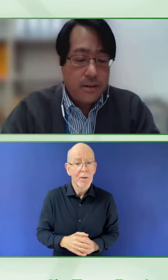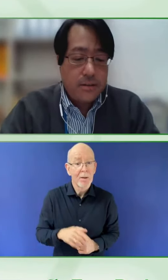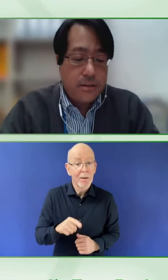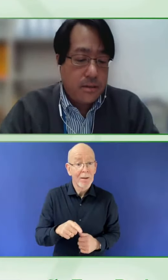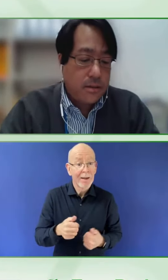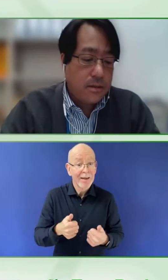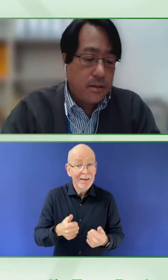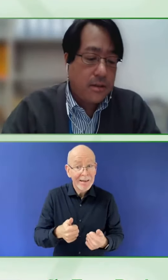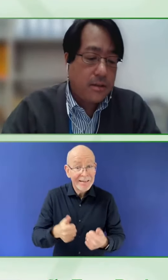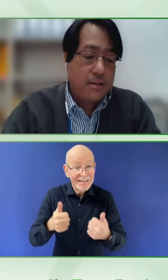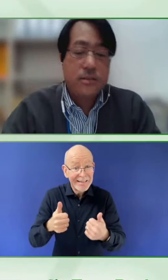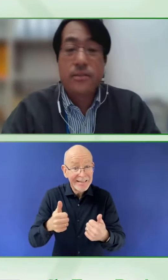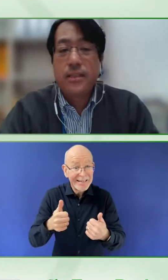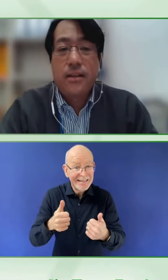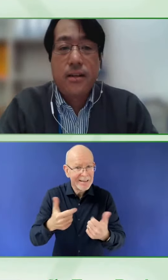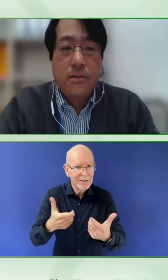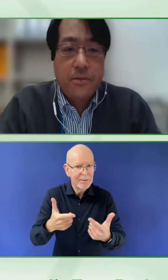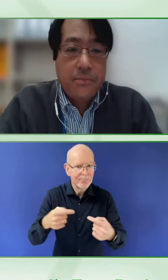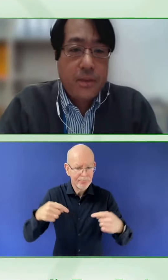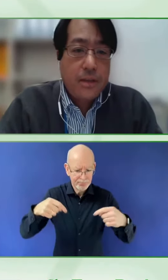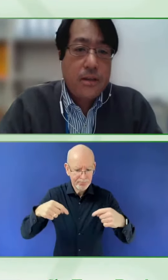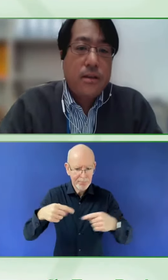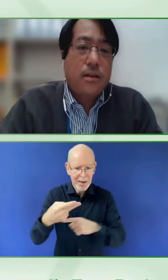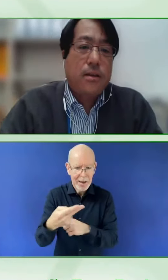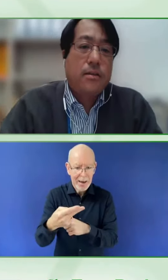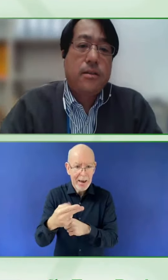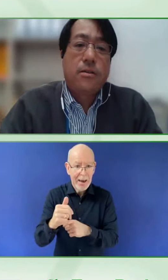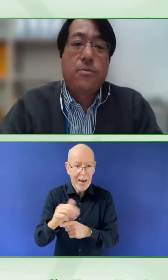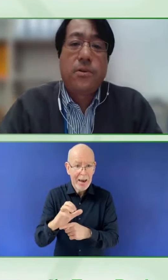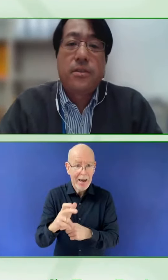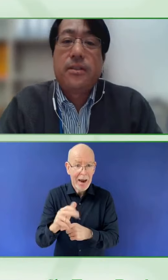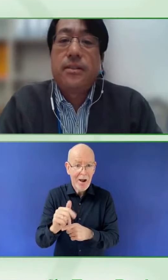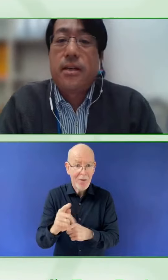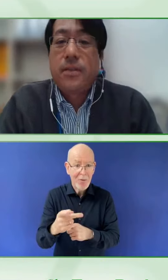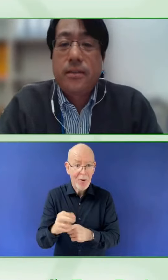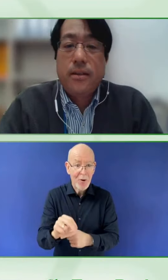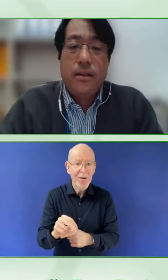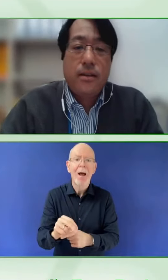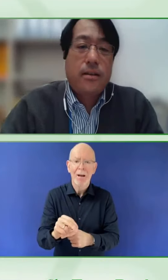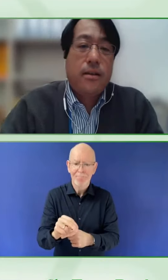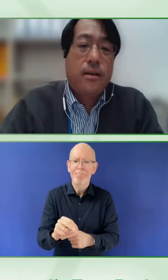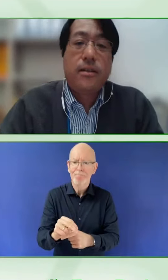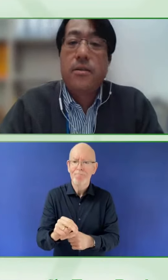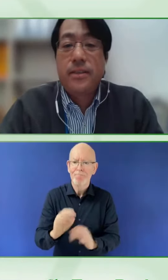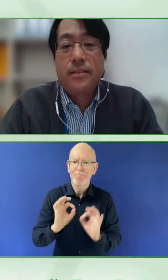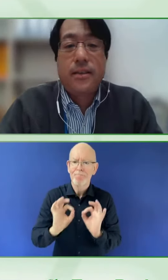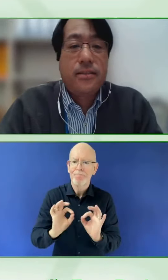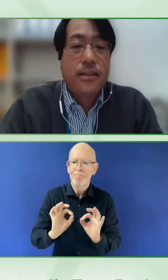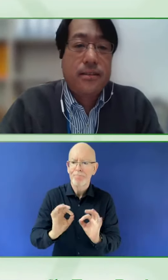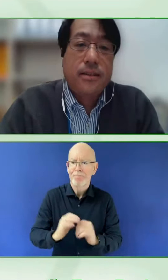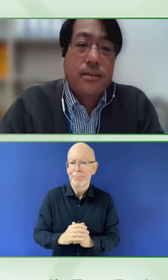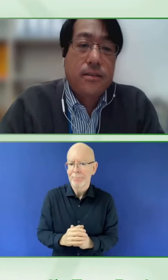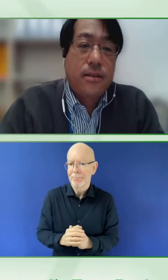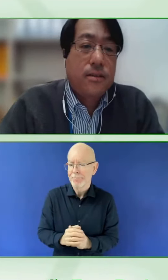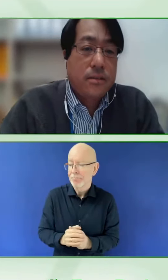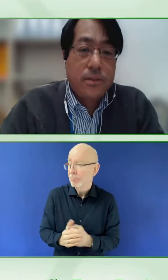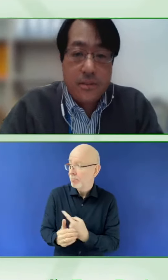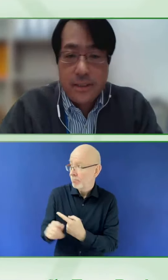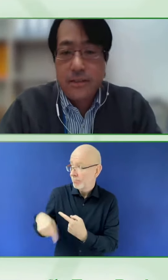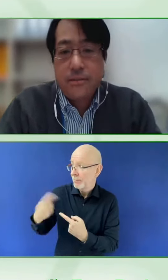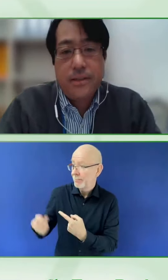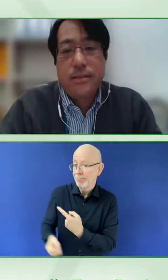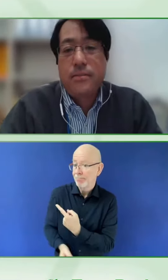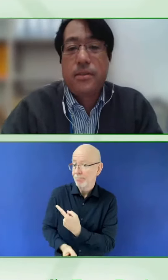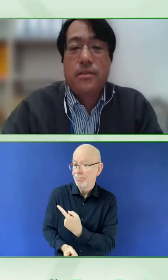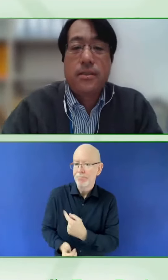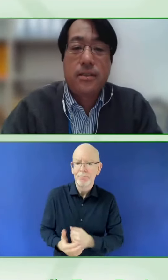We are Assistive Design Lab is composed of disability rehabilitation engineers and active